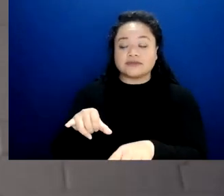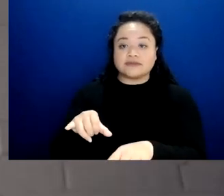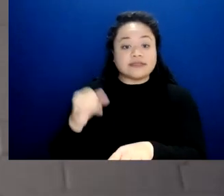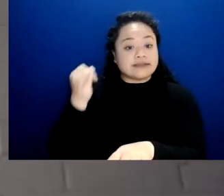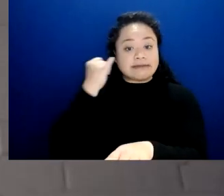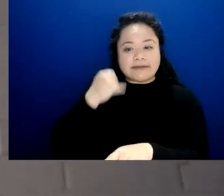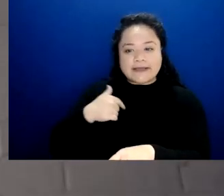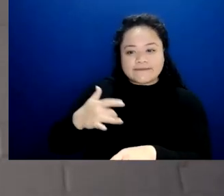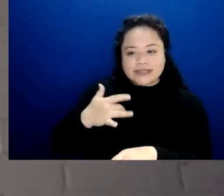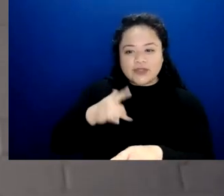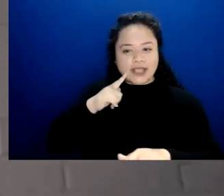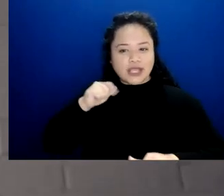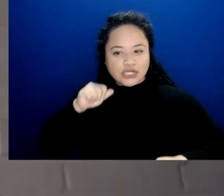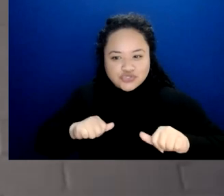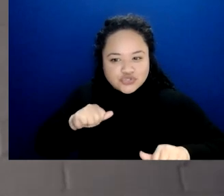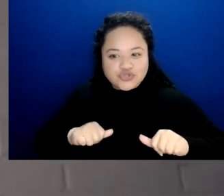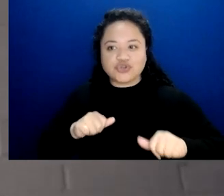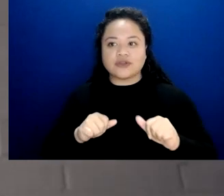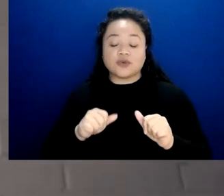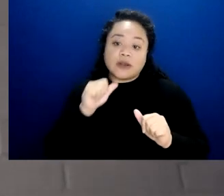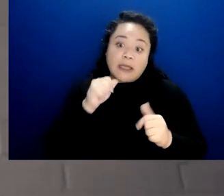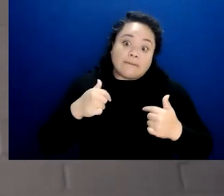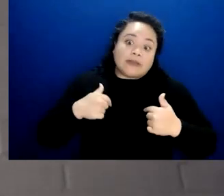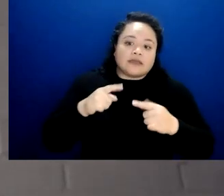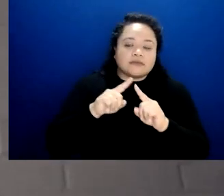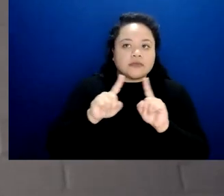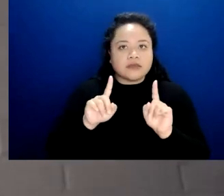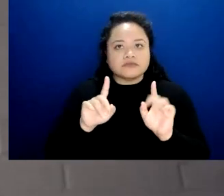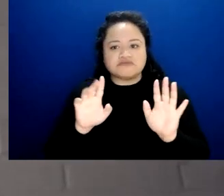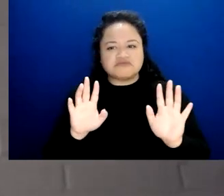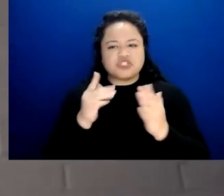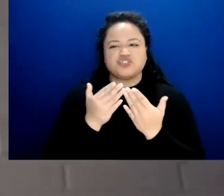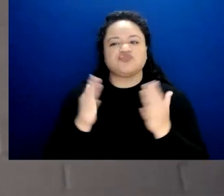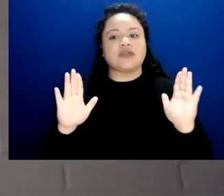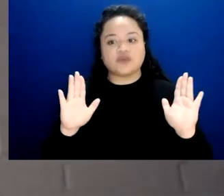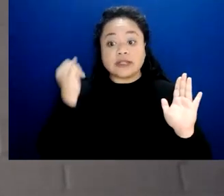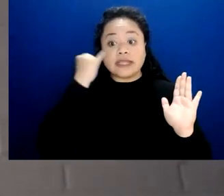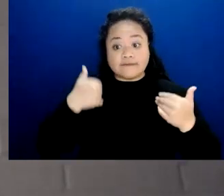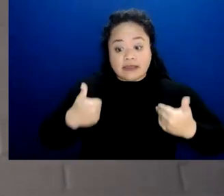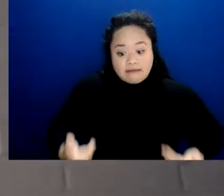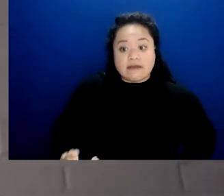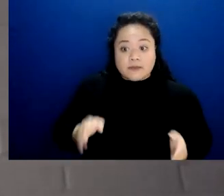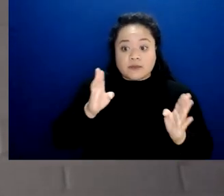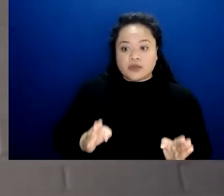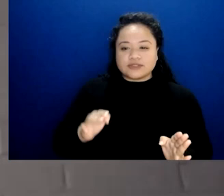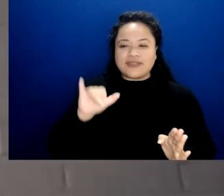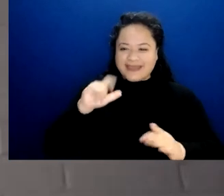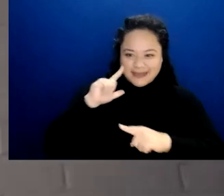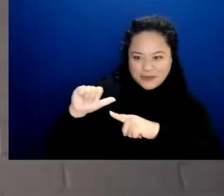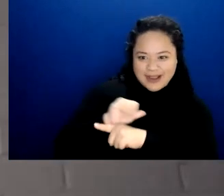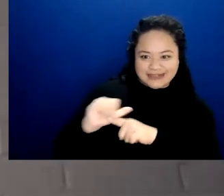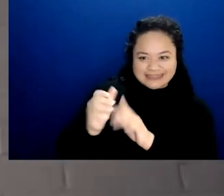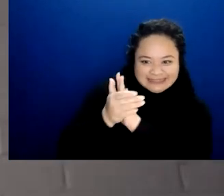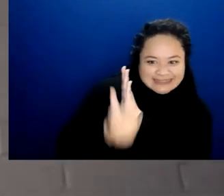when I'm feeling unsure, you know, I'm not saying me, but just a person who doesn't have that muscle, like Jesse mentioned, who hasn't developed that